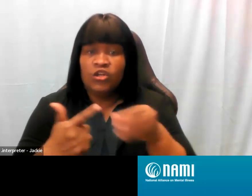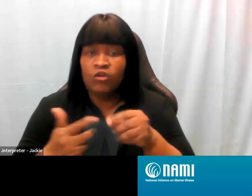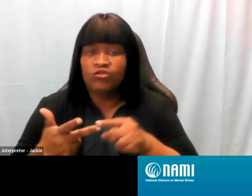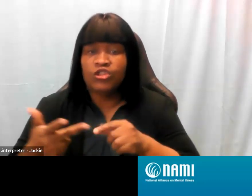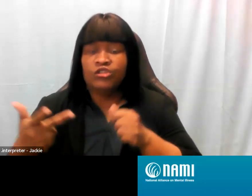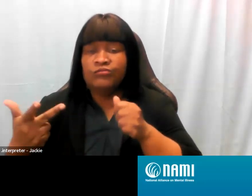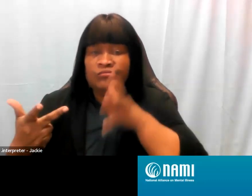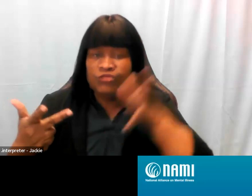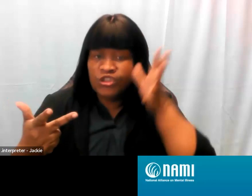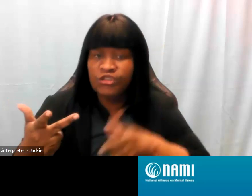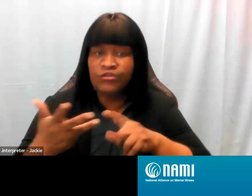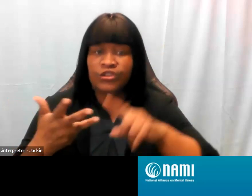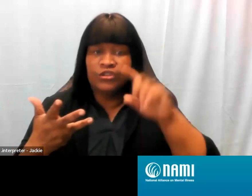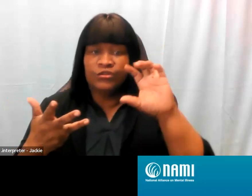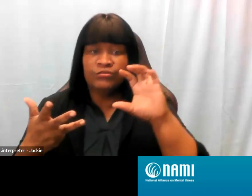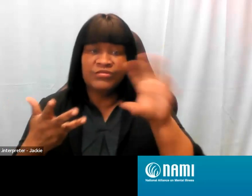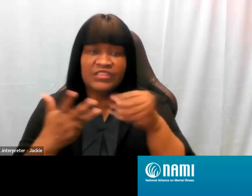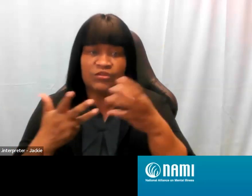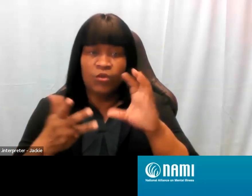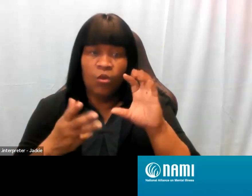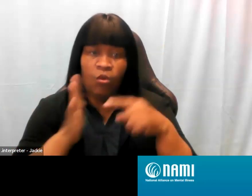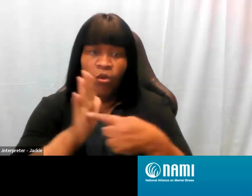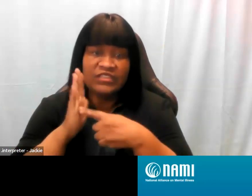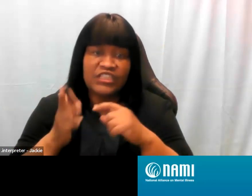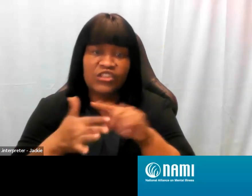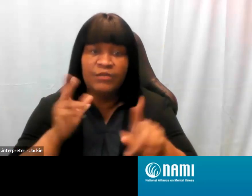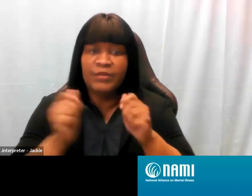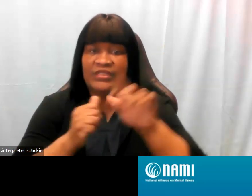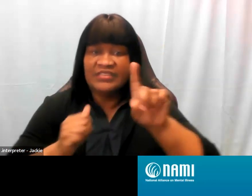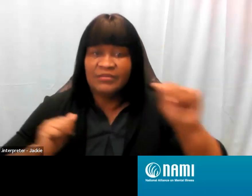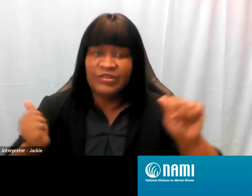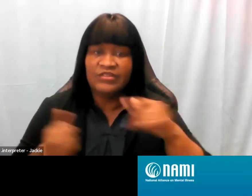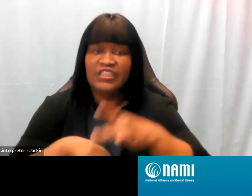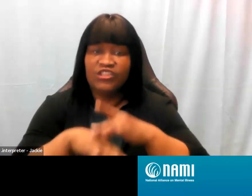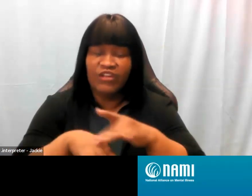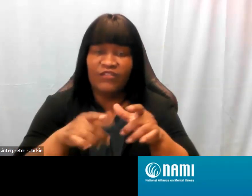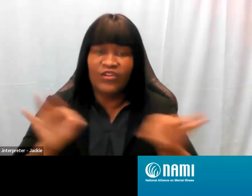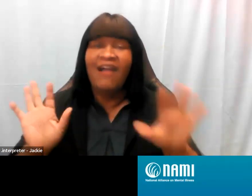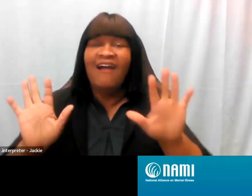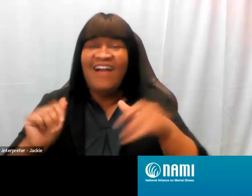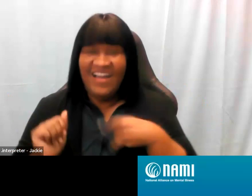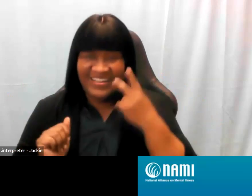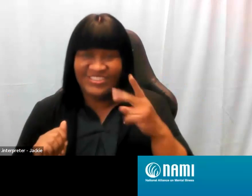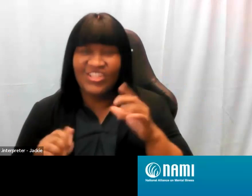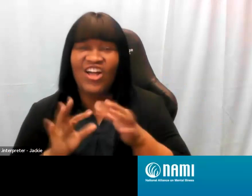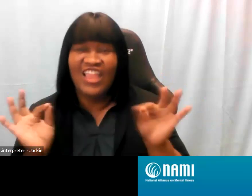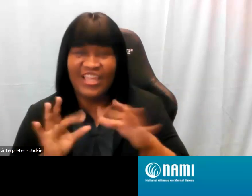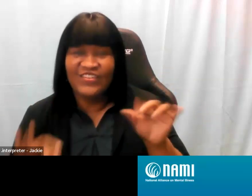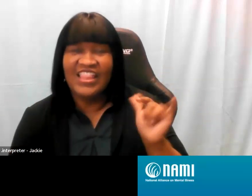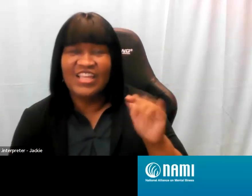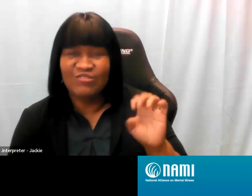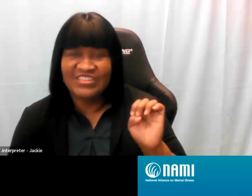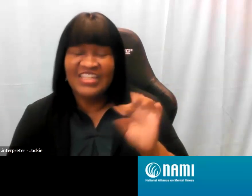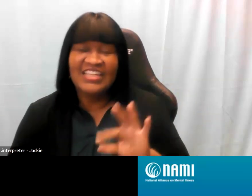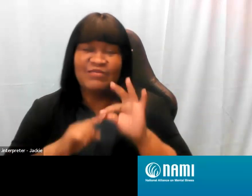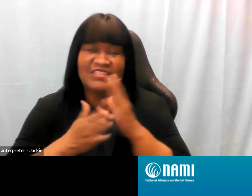with disabilities, geographic location. Okay, never mind. I saw language on there. Sorry, I missed that. It's so important, especially as